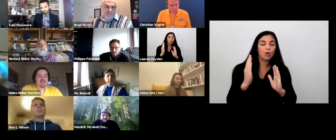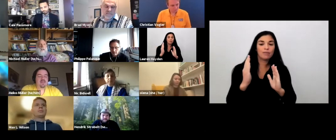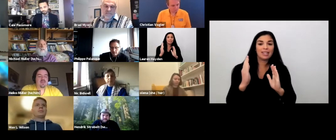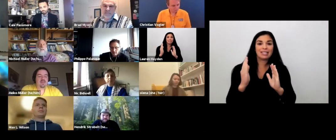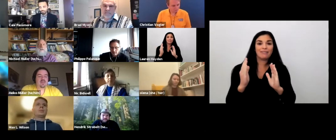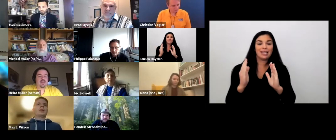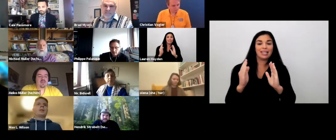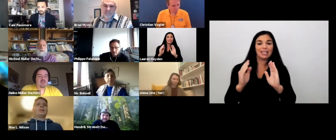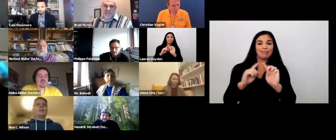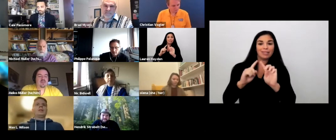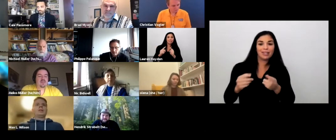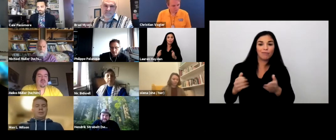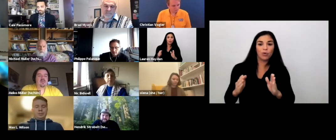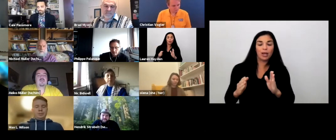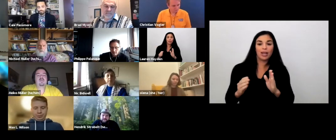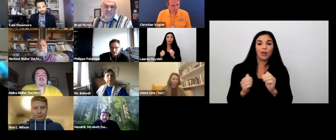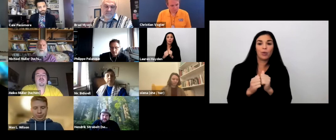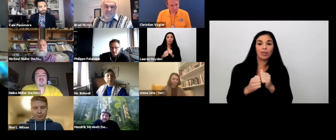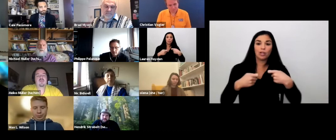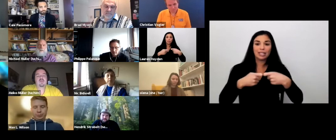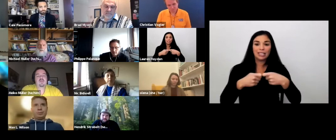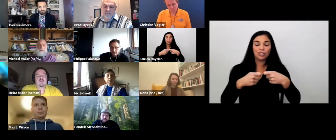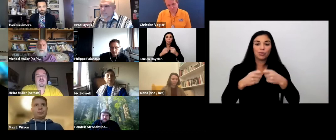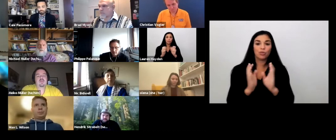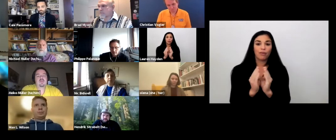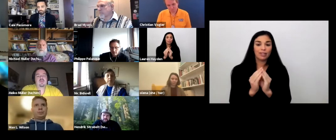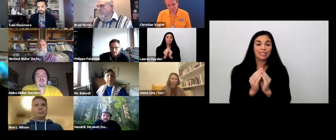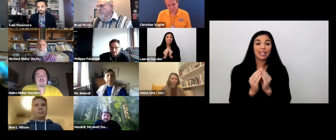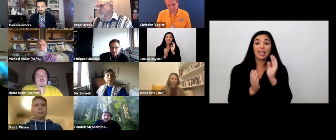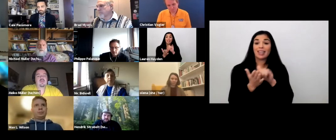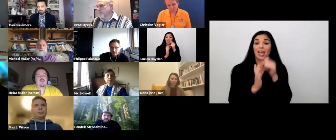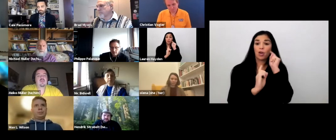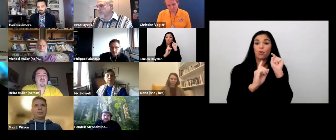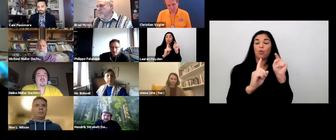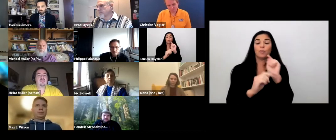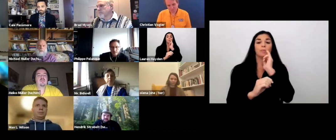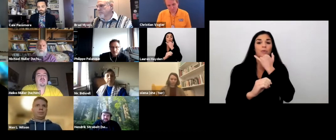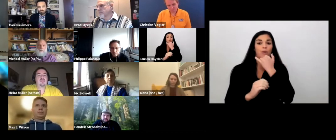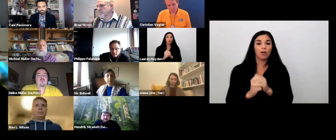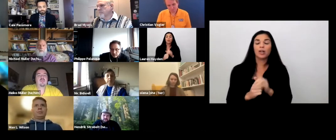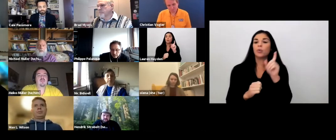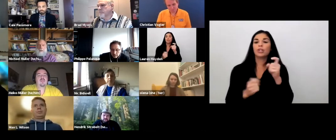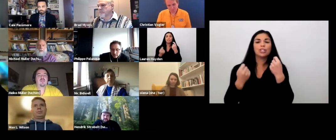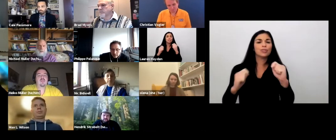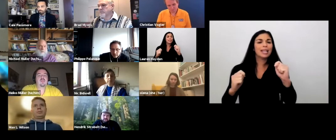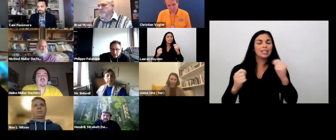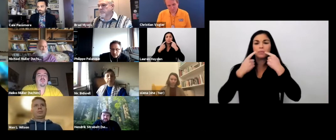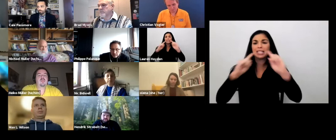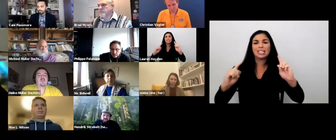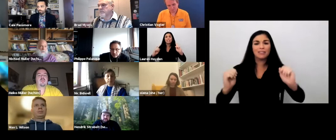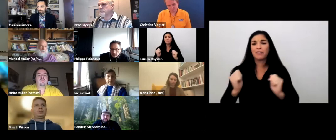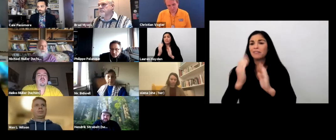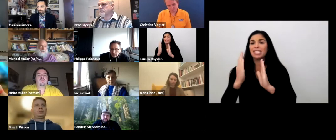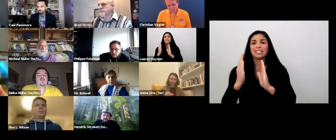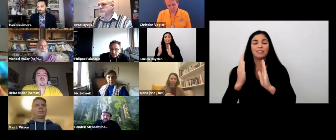mediations, and that's the wrong goal. We shouldn't be trying to achieve face-to-face. We should be figuring out what the digital medium